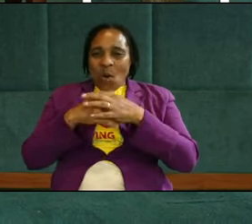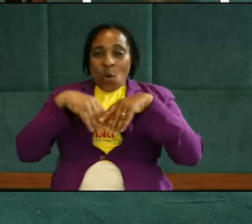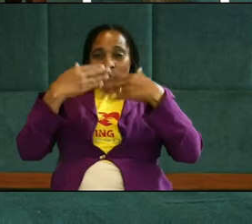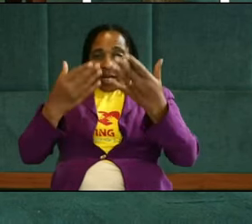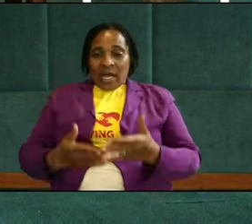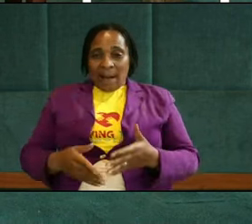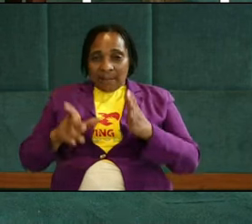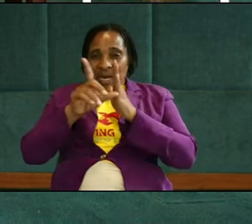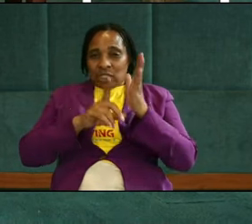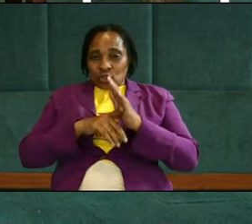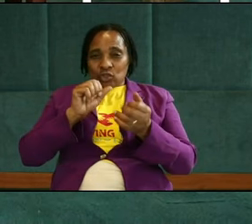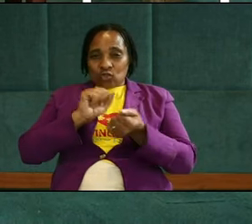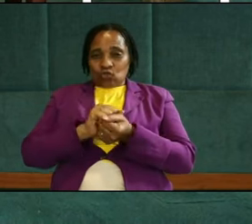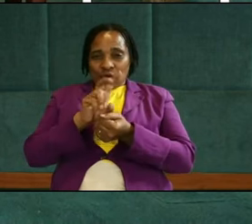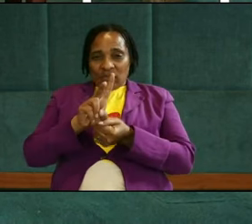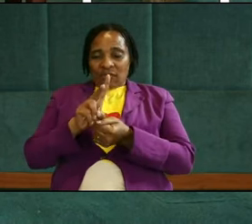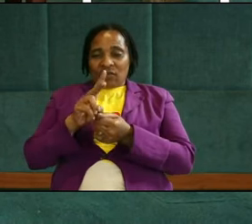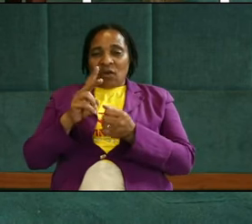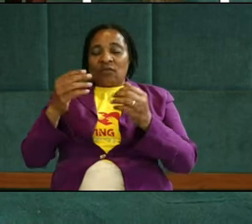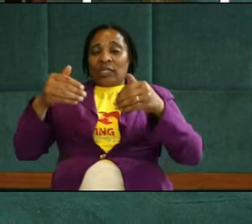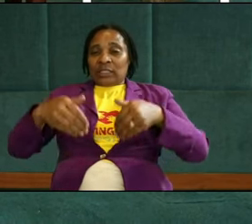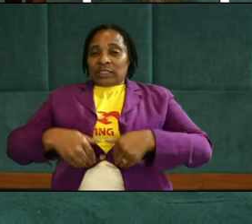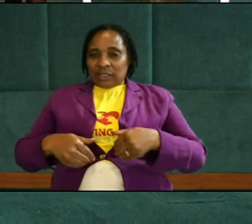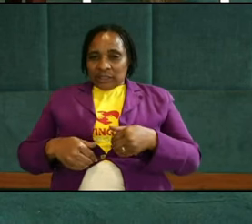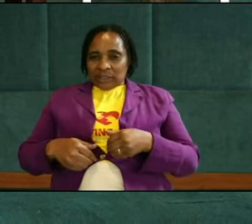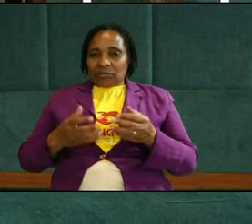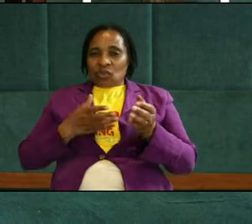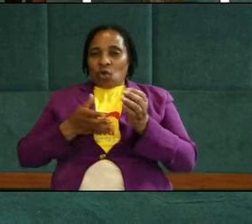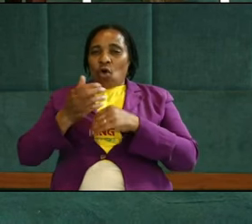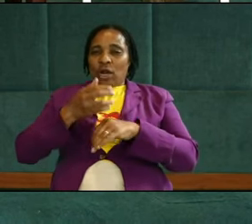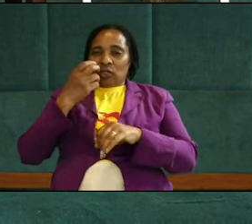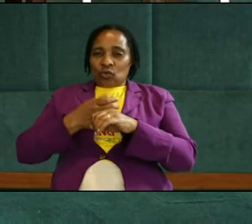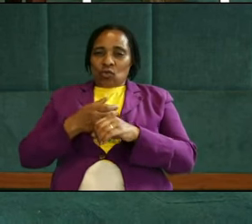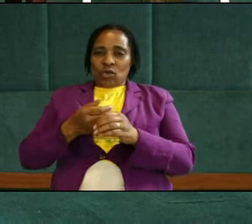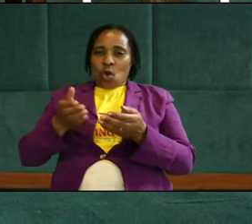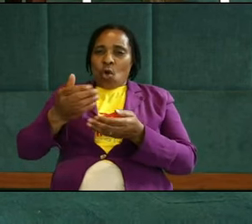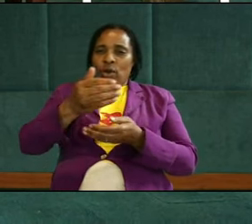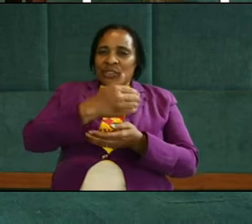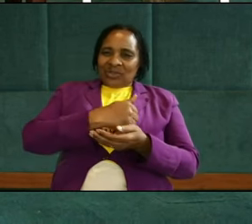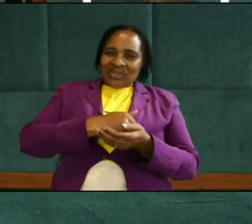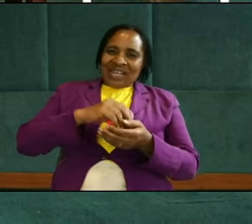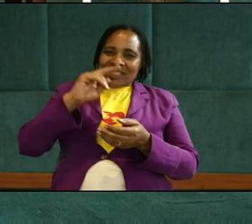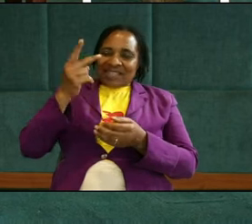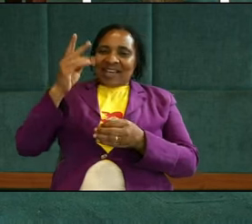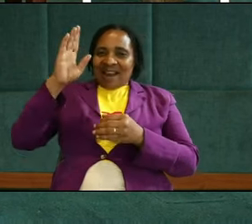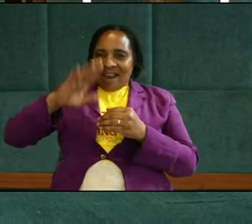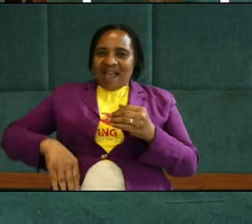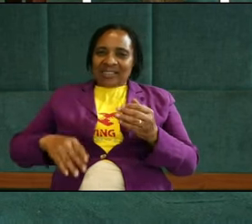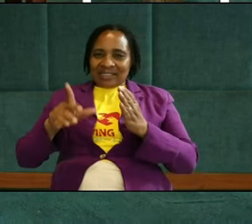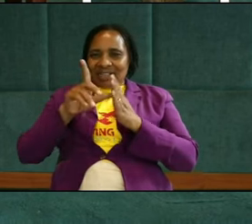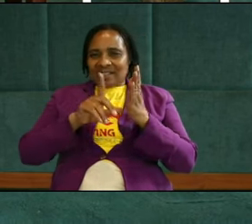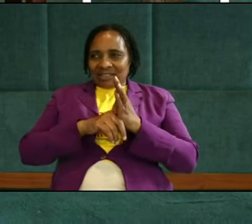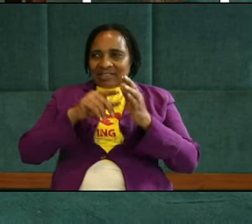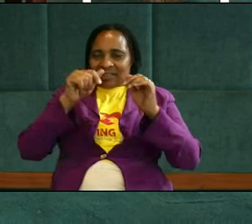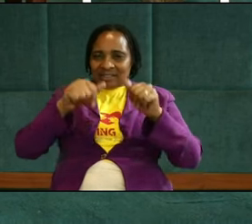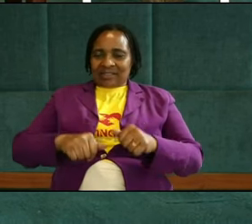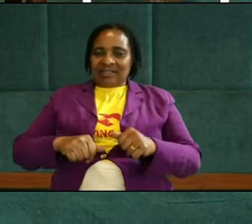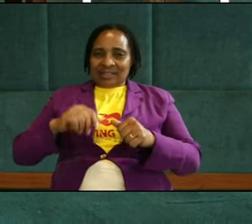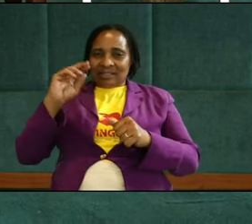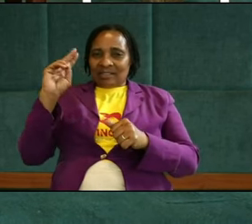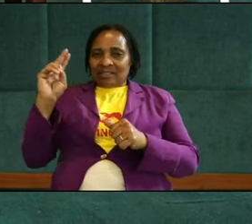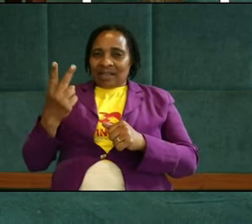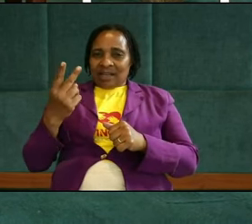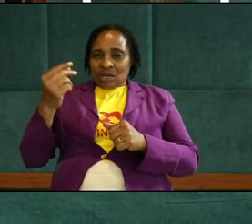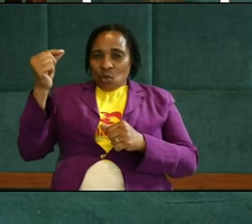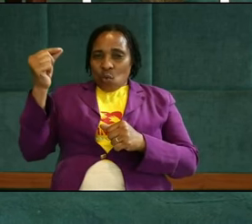Welcome to lesson 12 of the Teens Cornerstone Collections. This is our second last lesson of this second